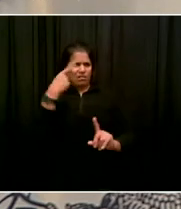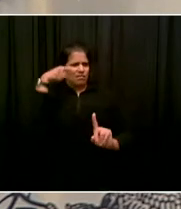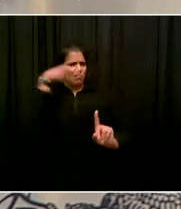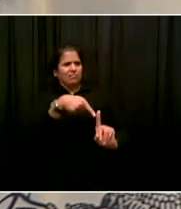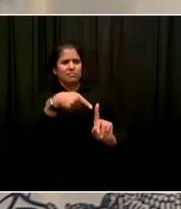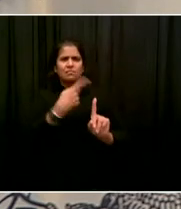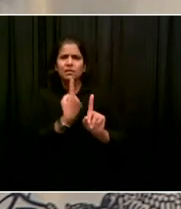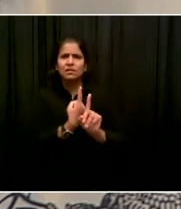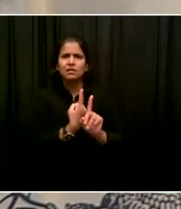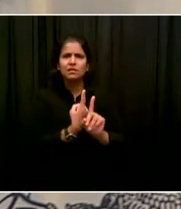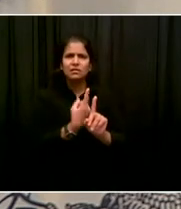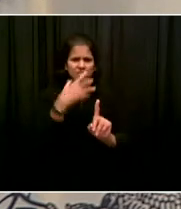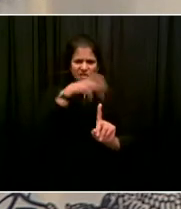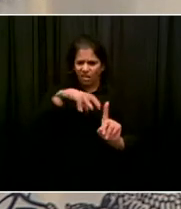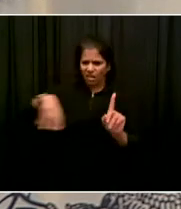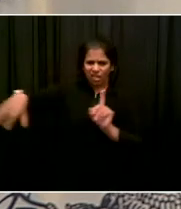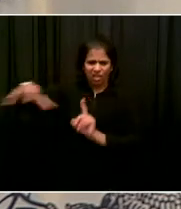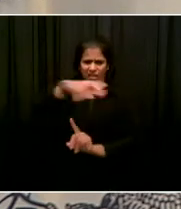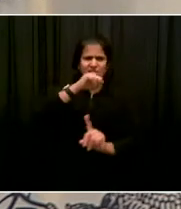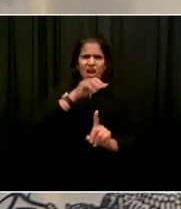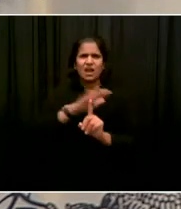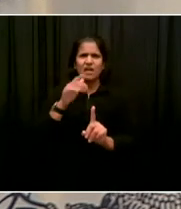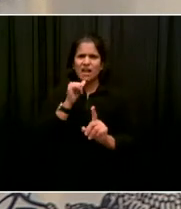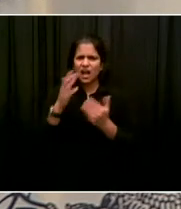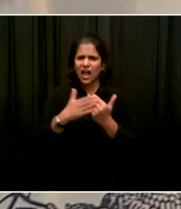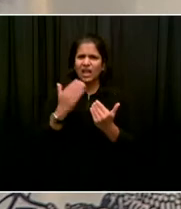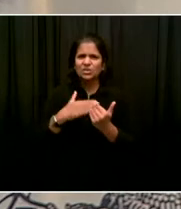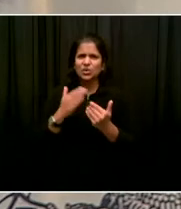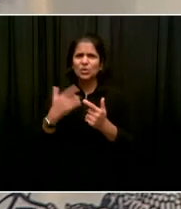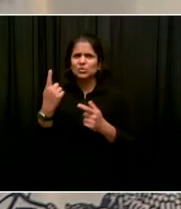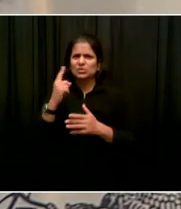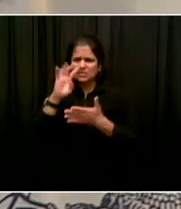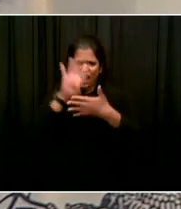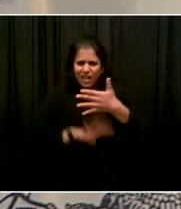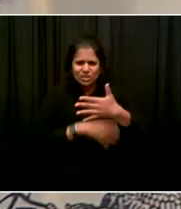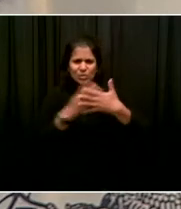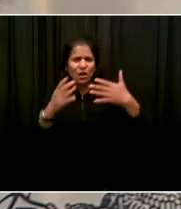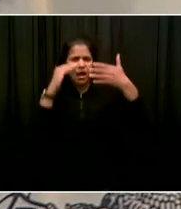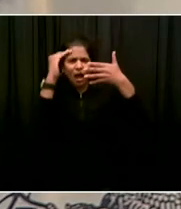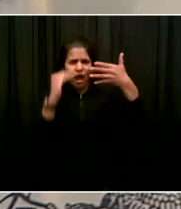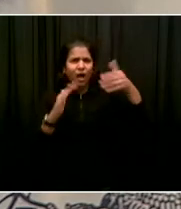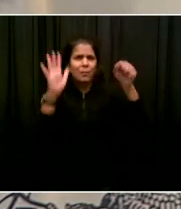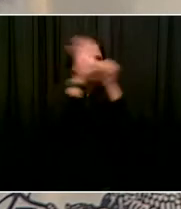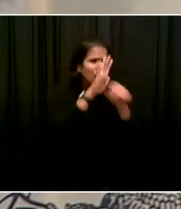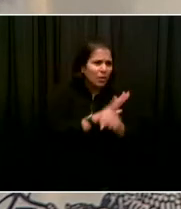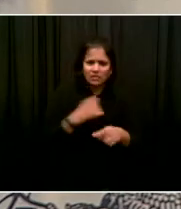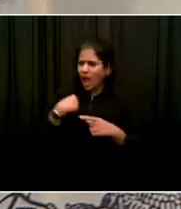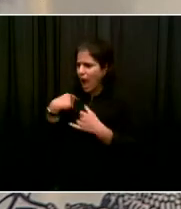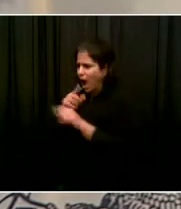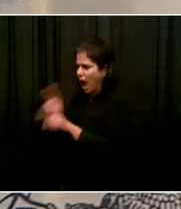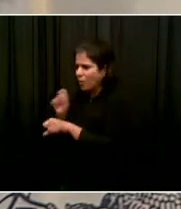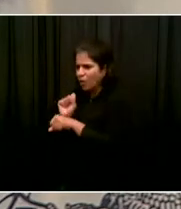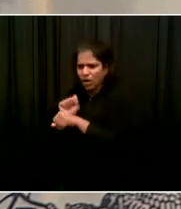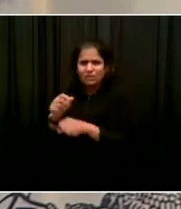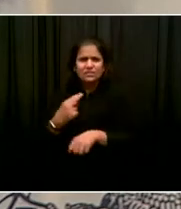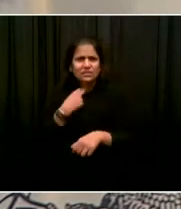So I guess the question is, we're 2 years into the pandemic, you are treating the city-run sites as sort of the option that